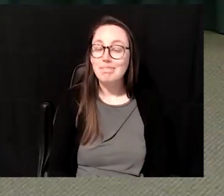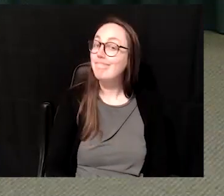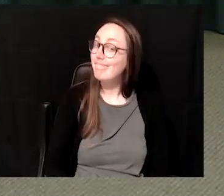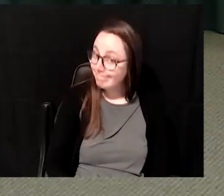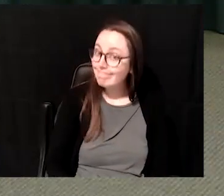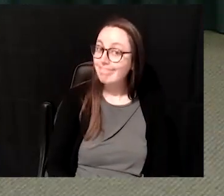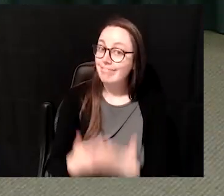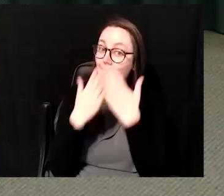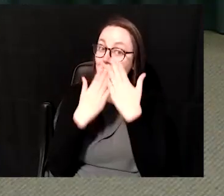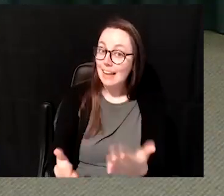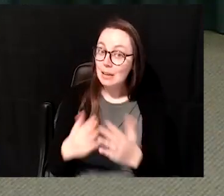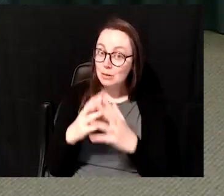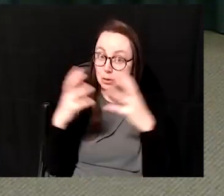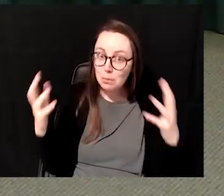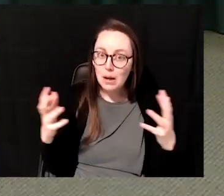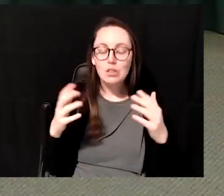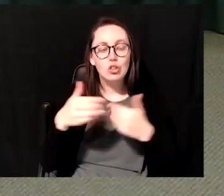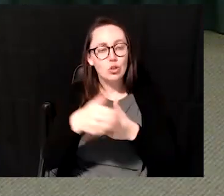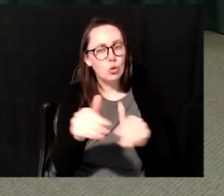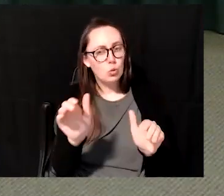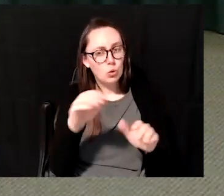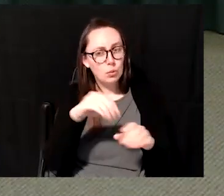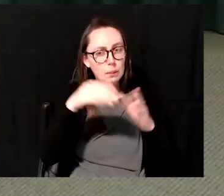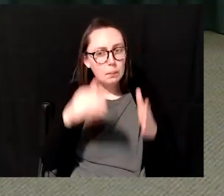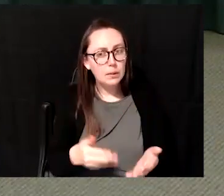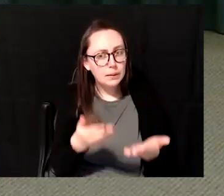going to move on to room yeah